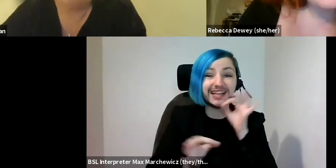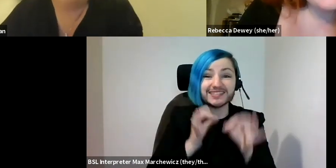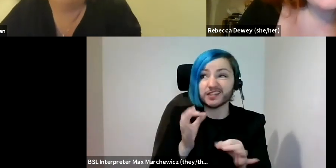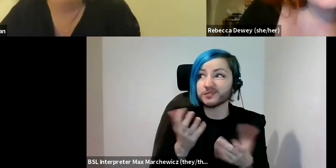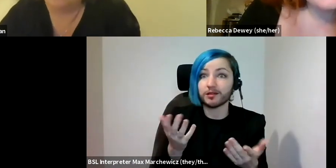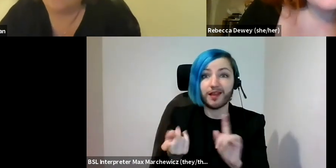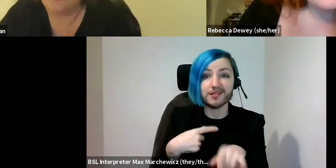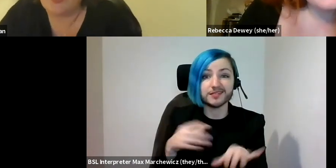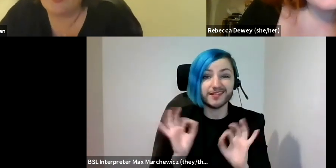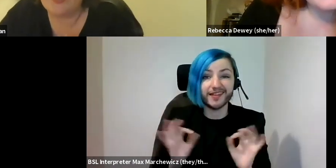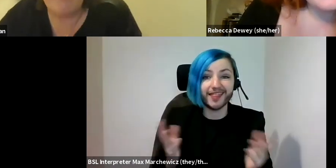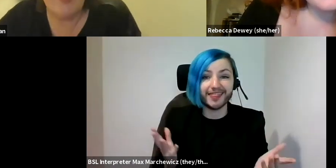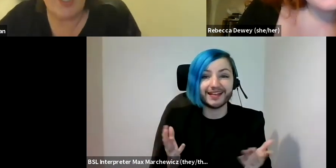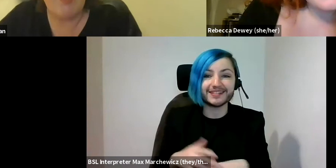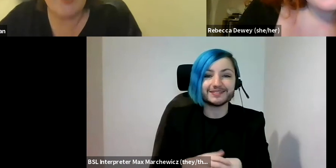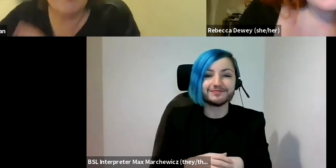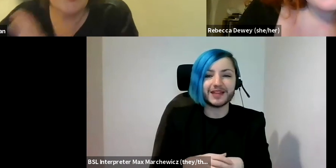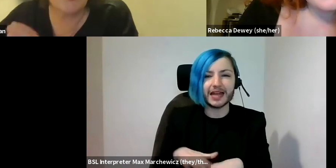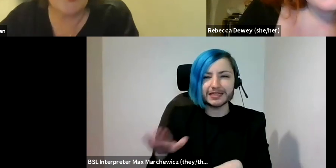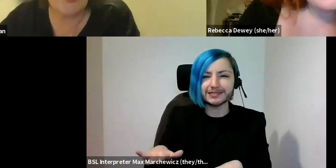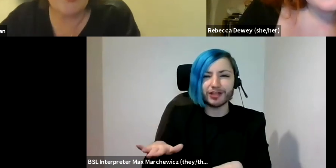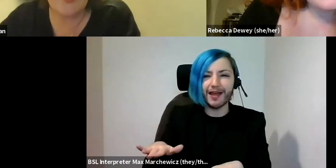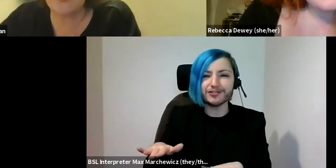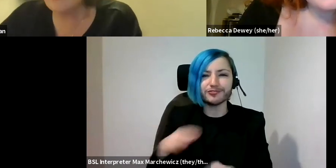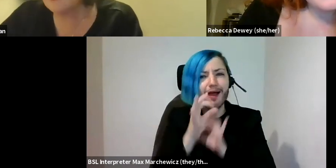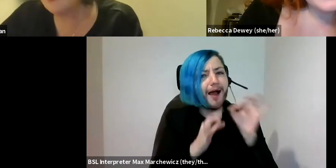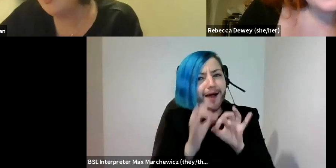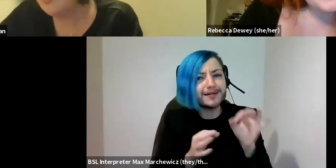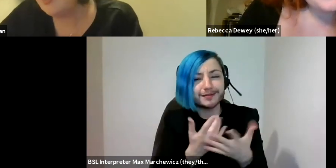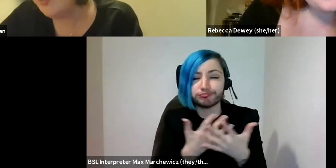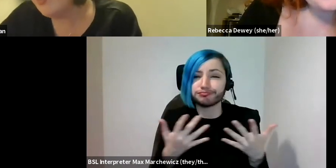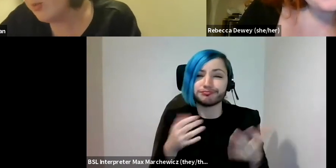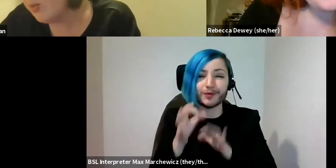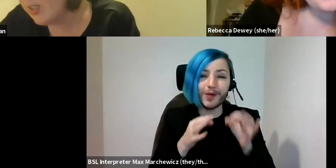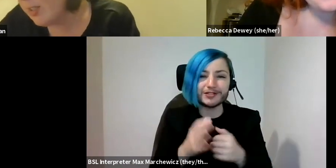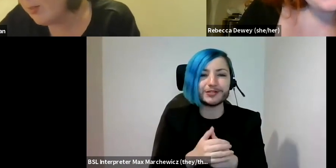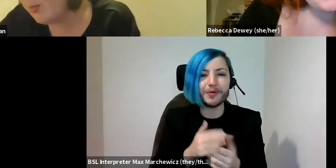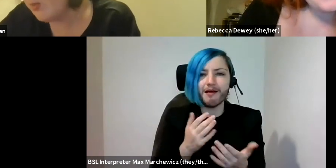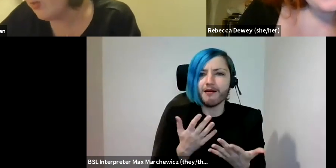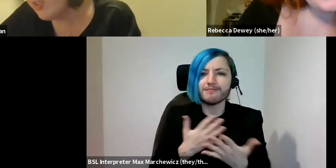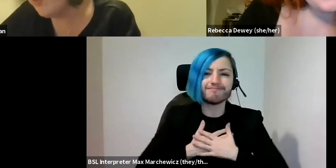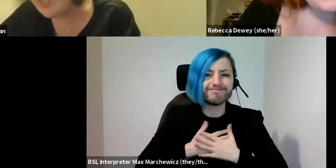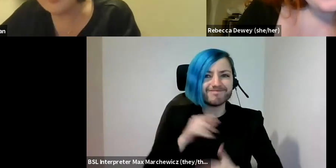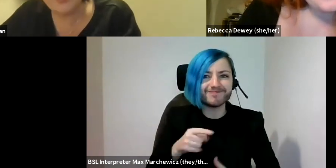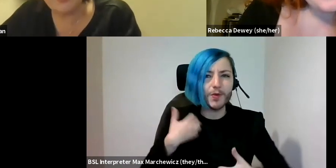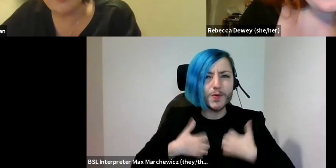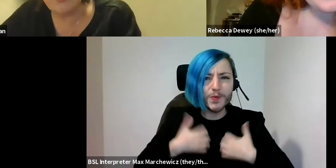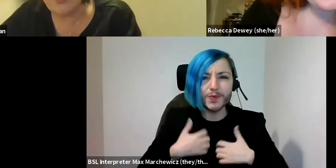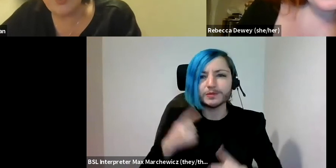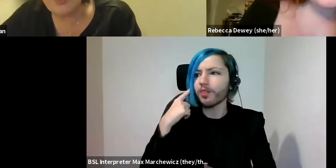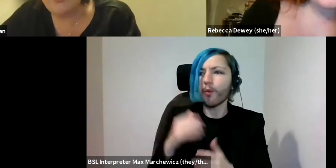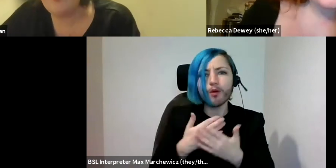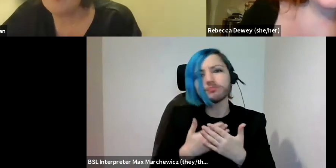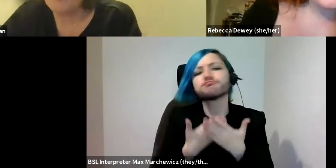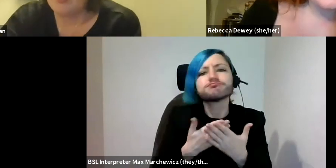to as a child, and I found that amazing. You could quite quickly get to those, and I thought that would be really, really fascinating to